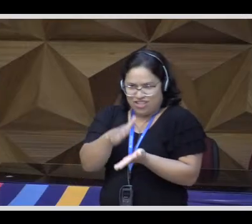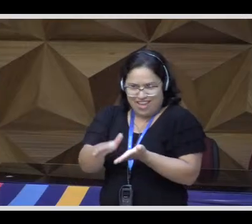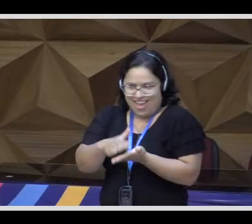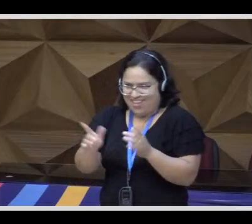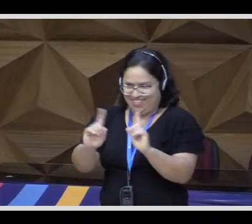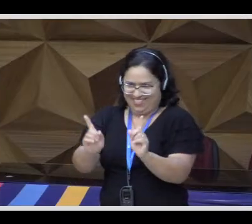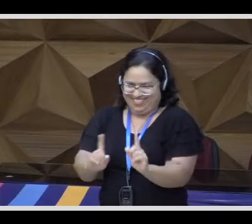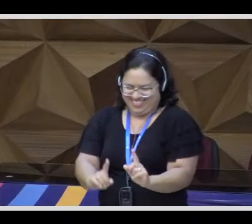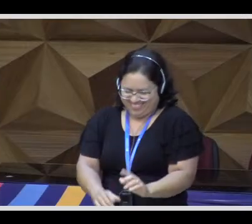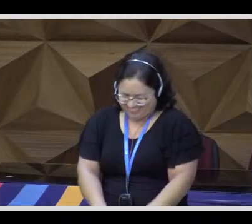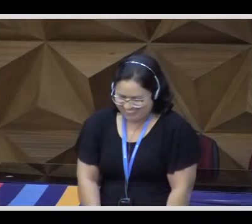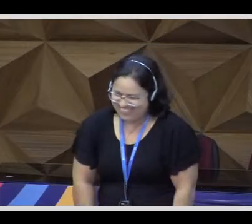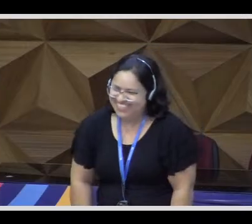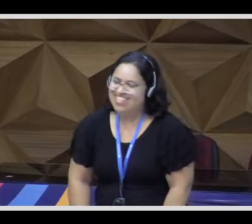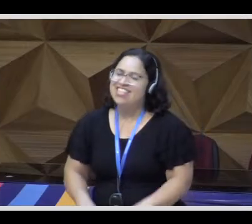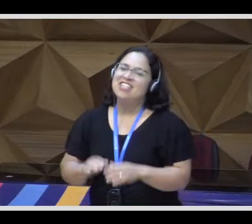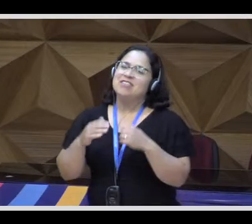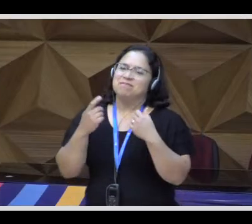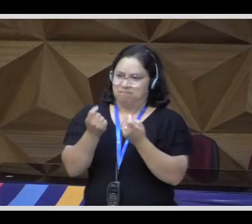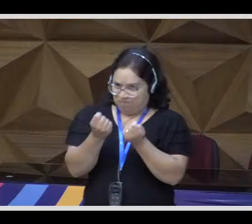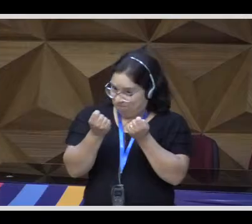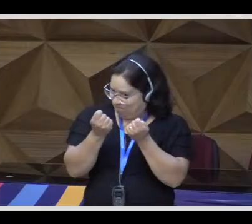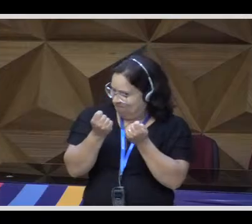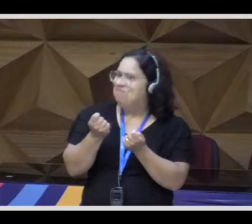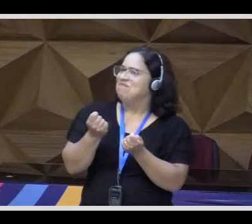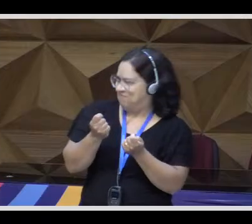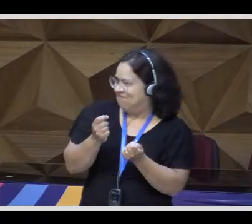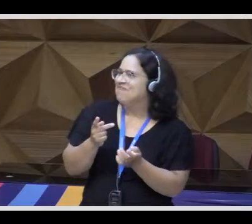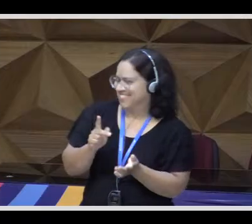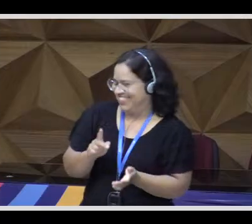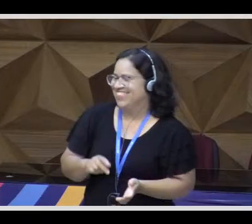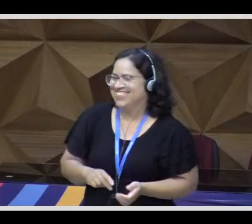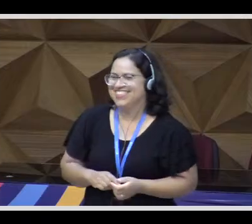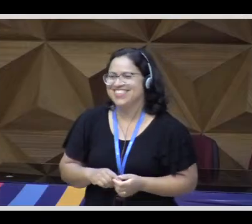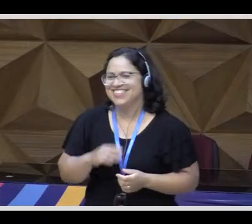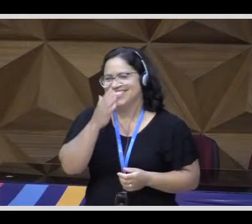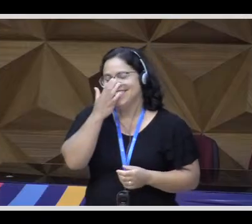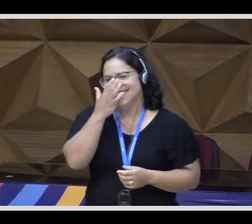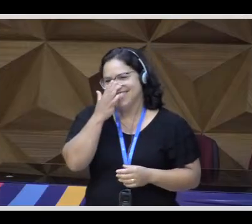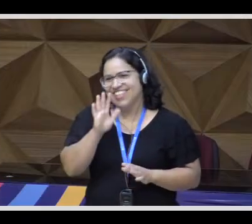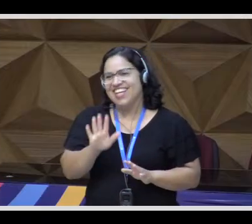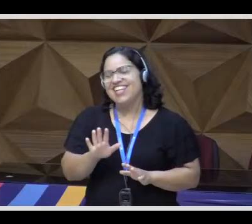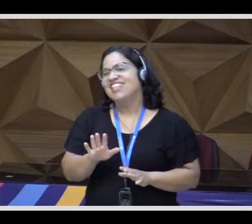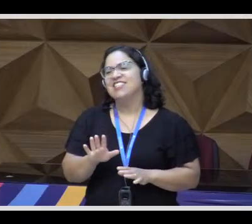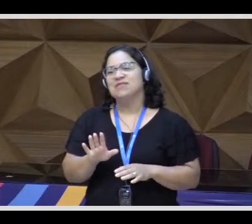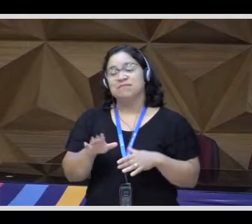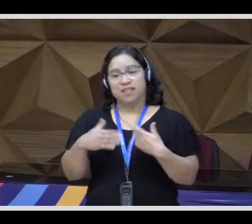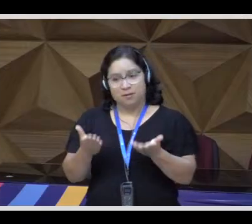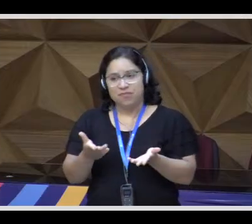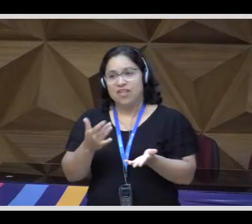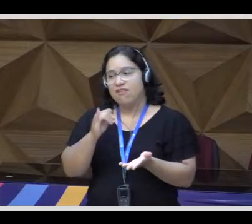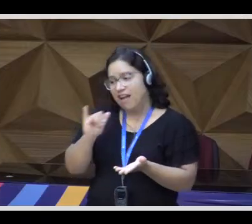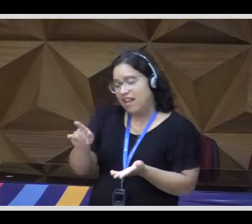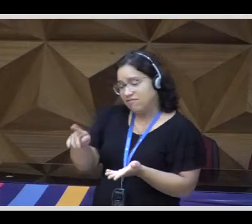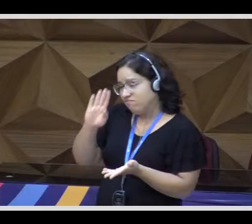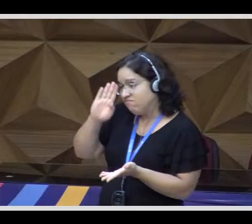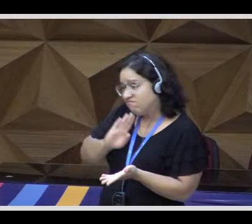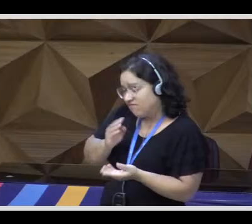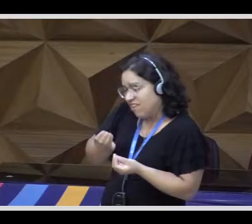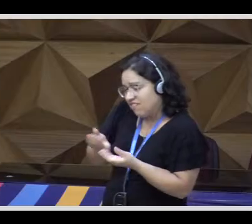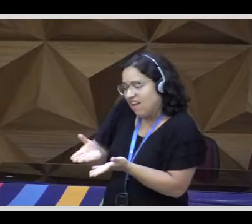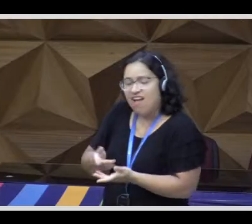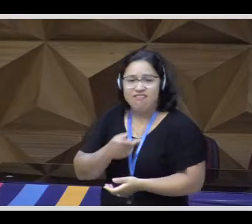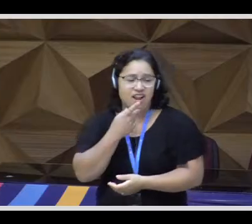So, we call it pão duro. We don't like to spend money here. So when I told the guy it was for free, he was like, yeah, why not? So he